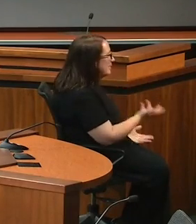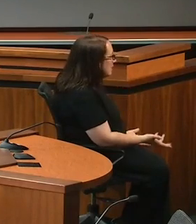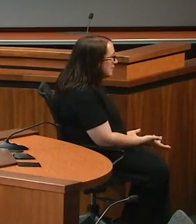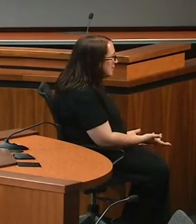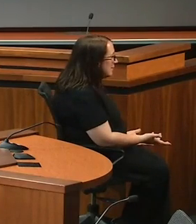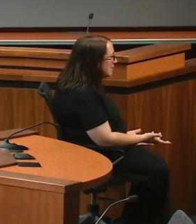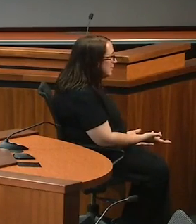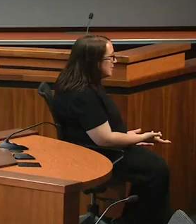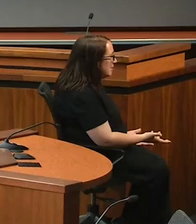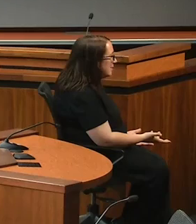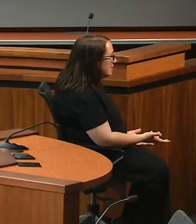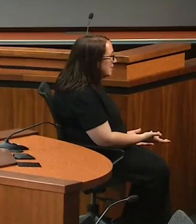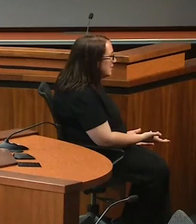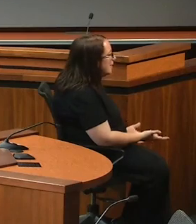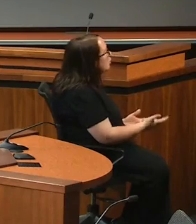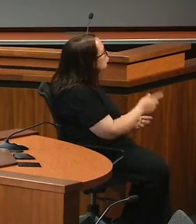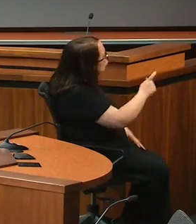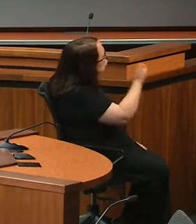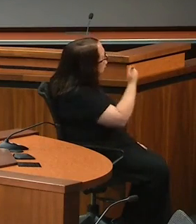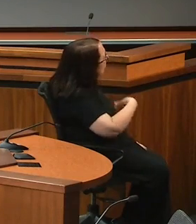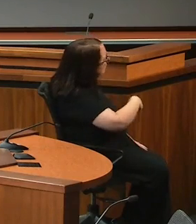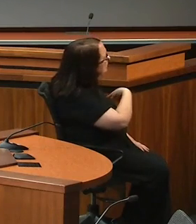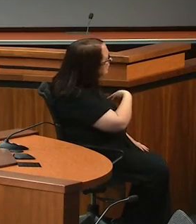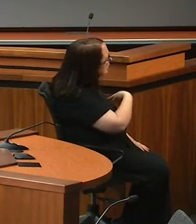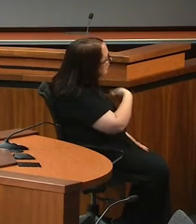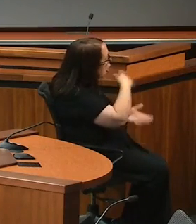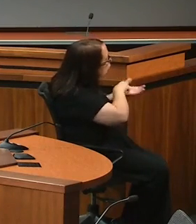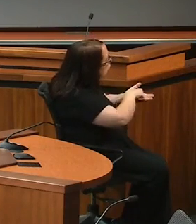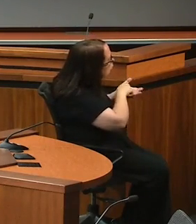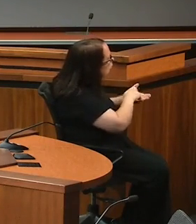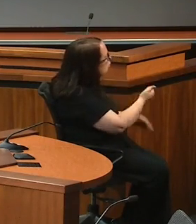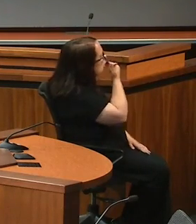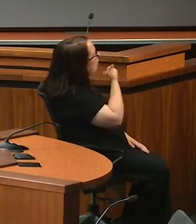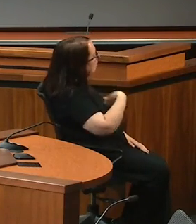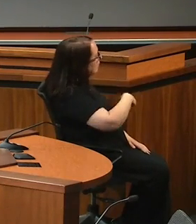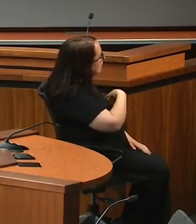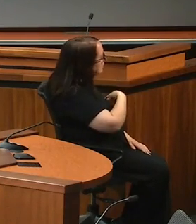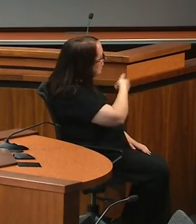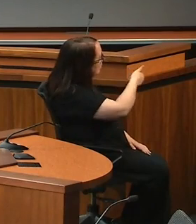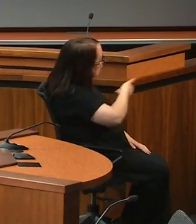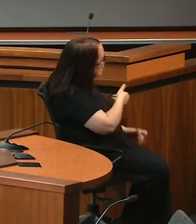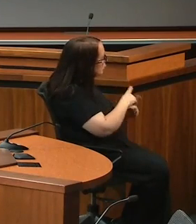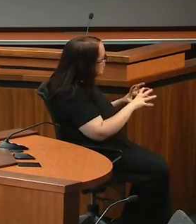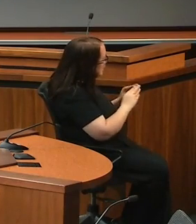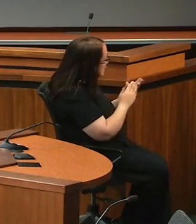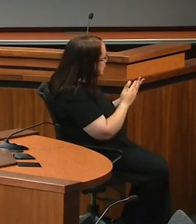Mm-hmm. Call us each up individually to wherever you're going to have a meeting at, so we can